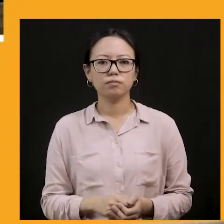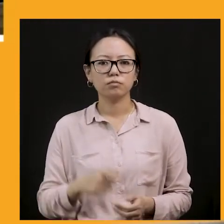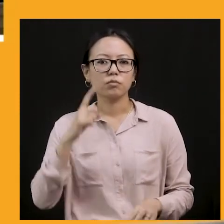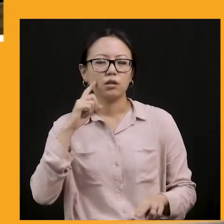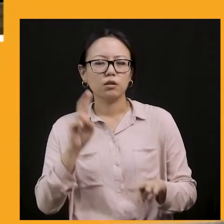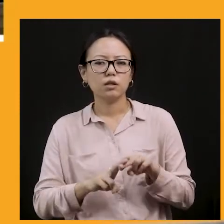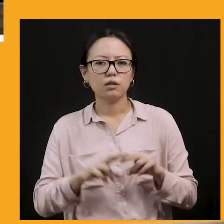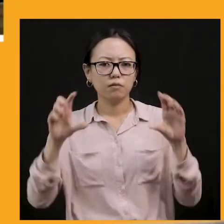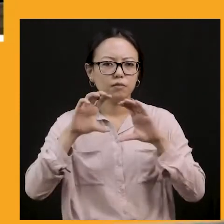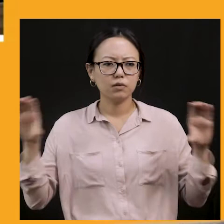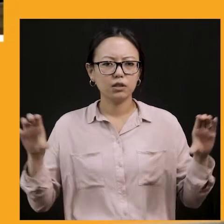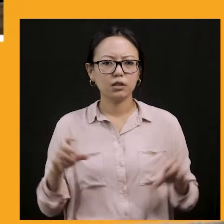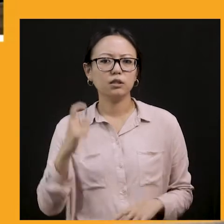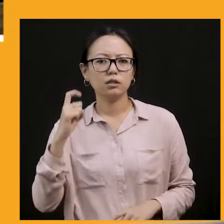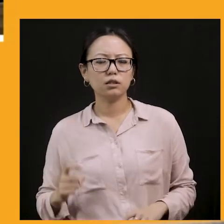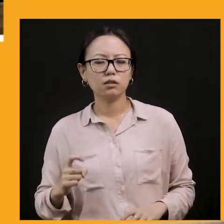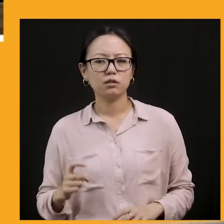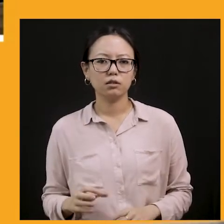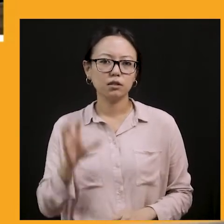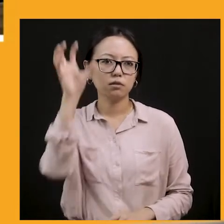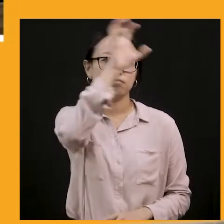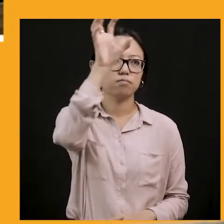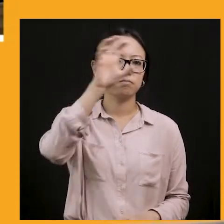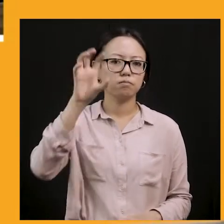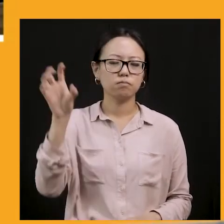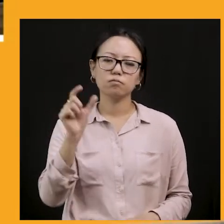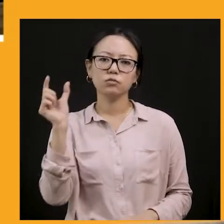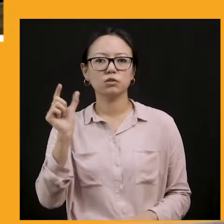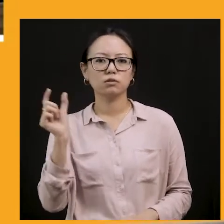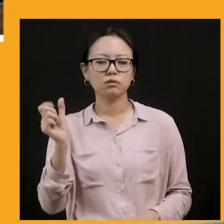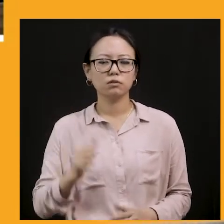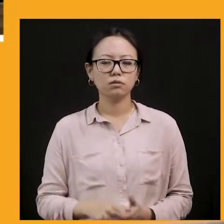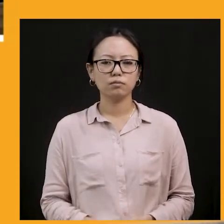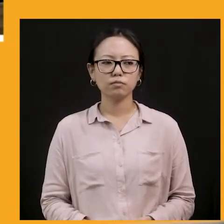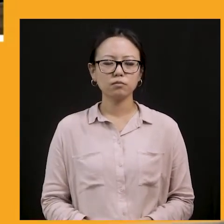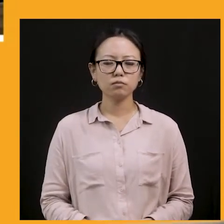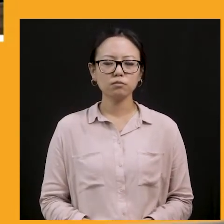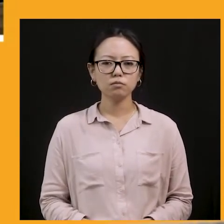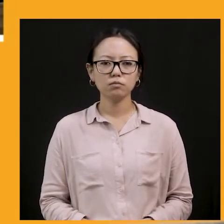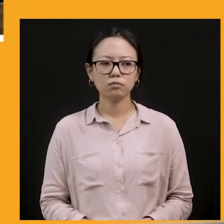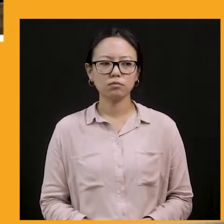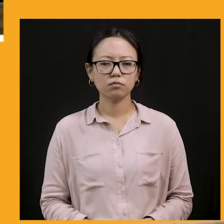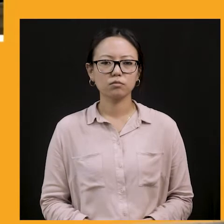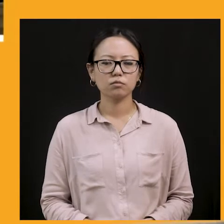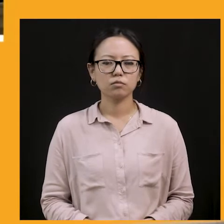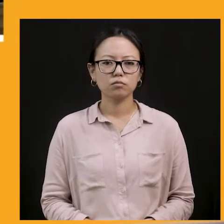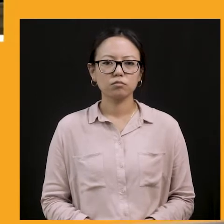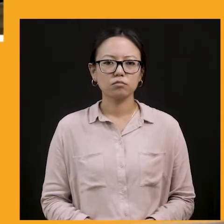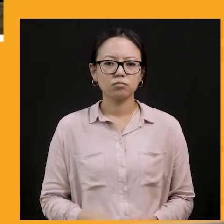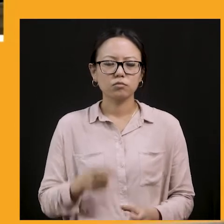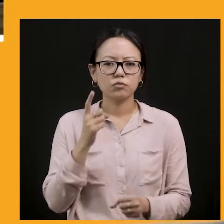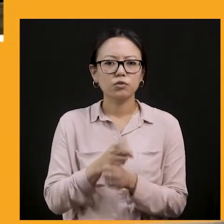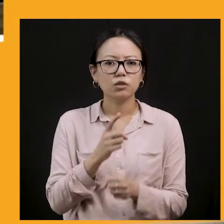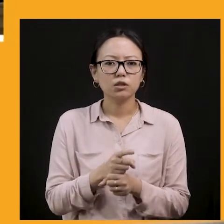to rub this one, the teacher uses a duster, right? And the teacher writes with